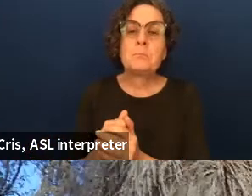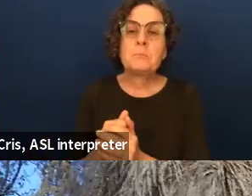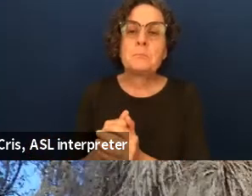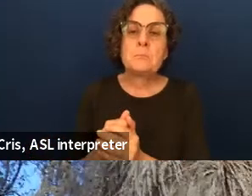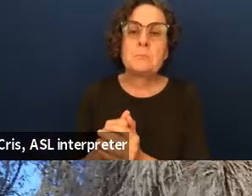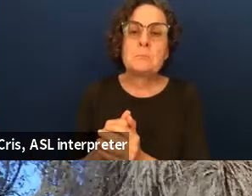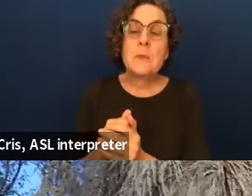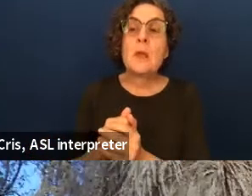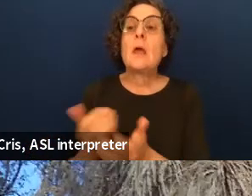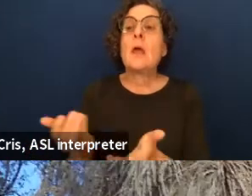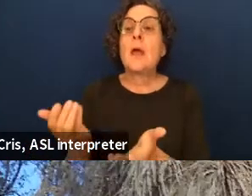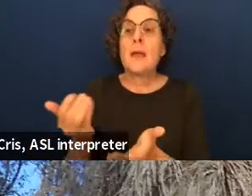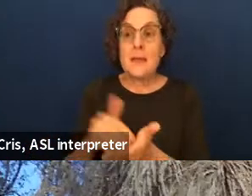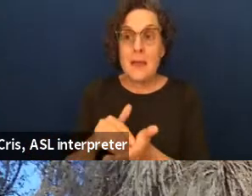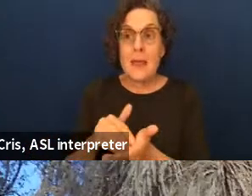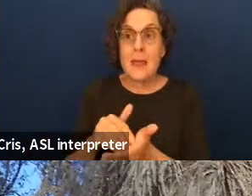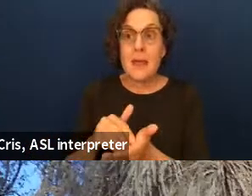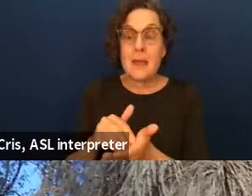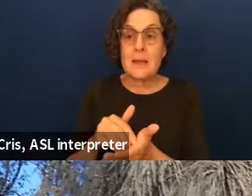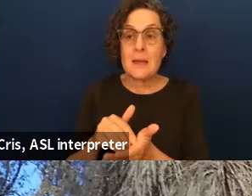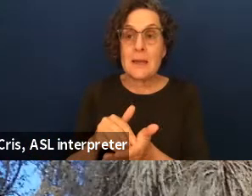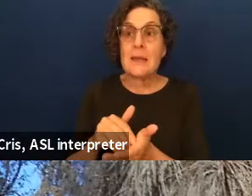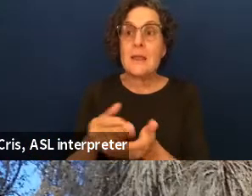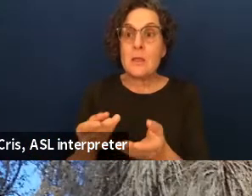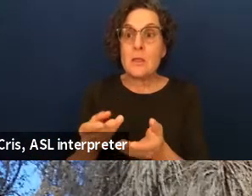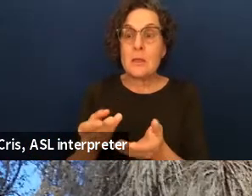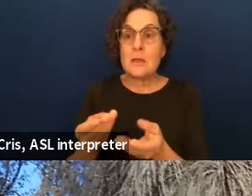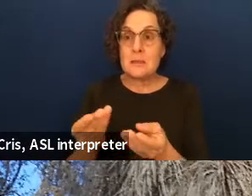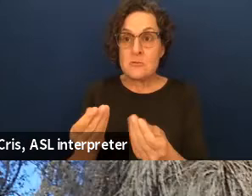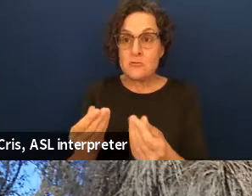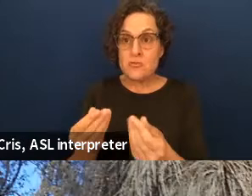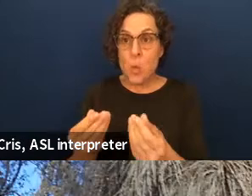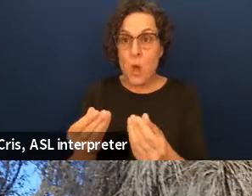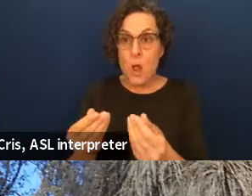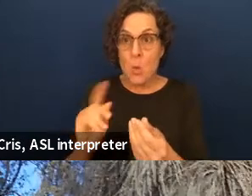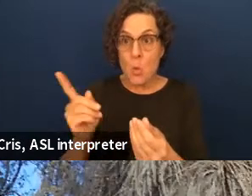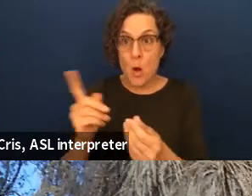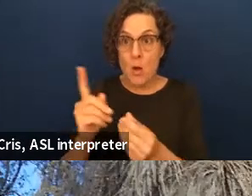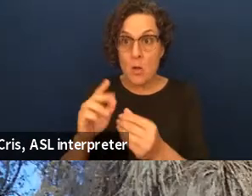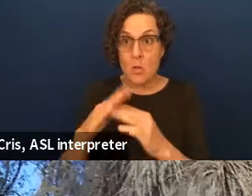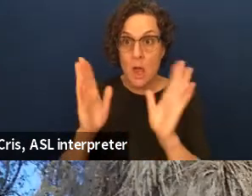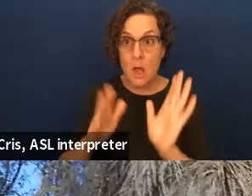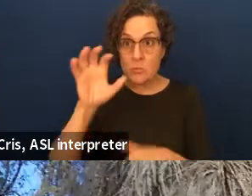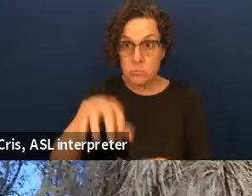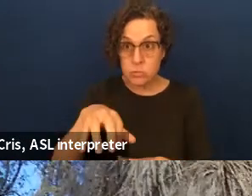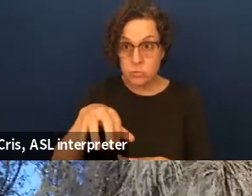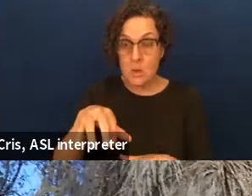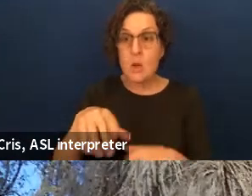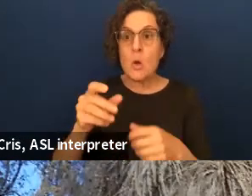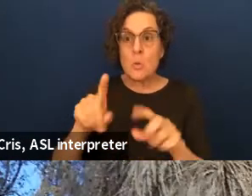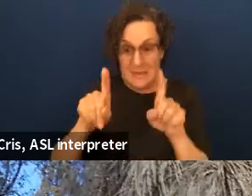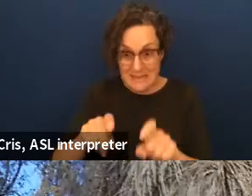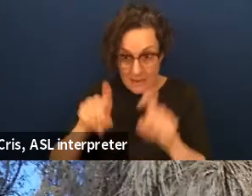Then we test those we test the ash footprint area that we've removed the soil from. If those